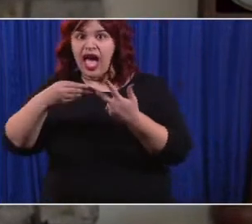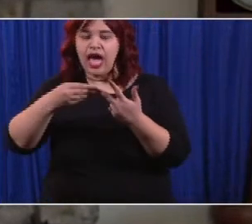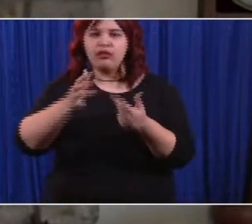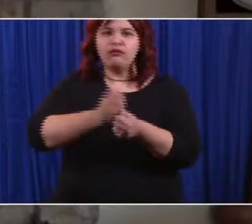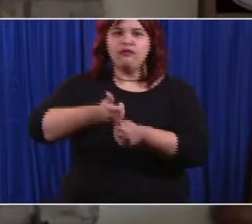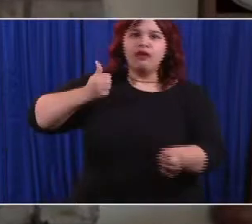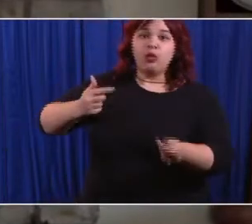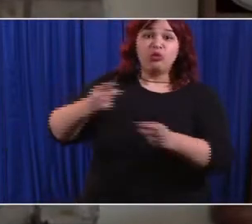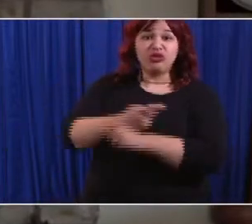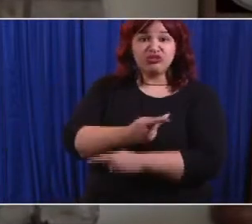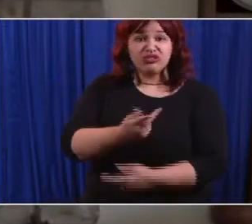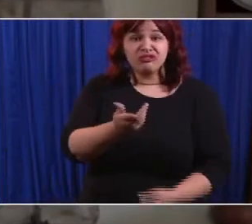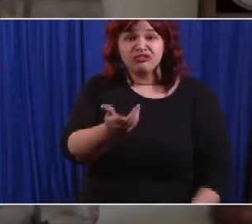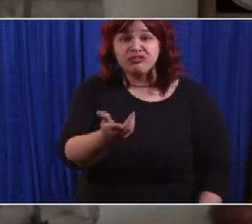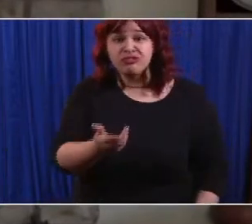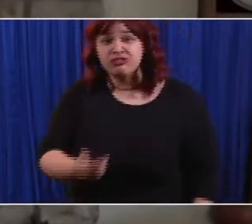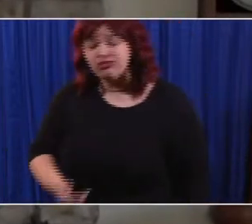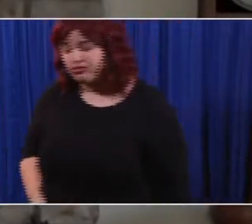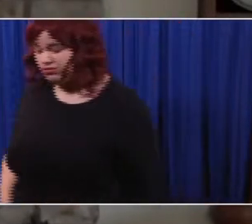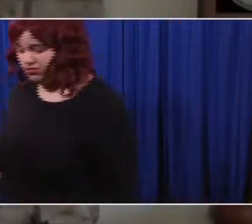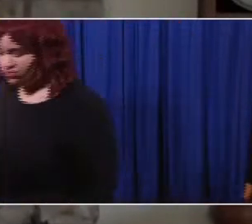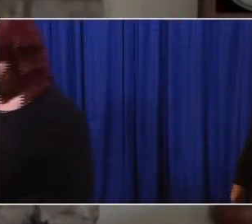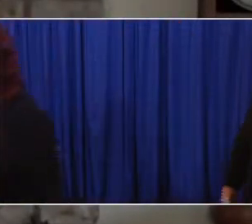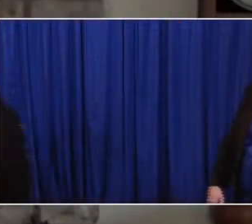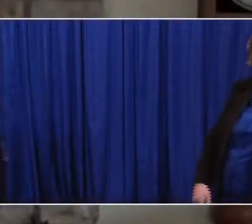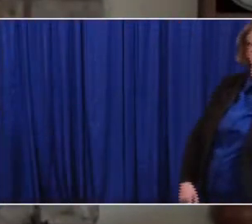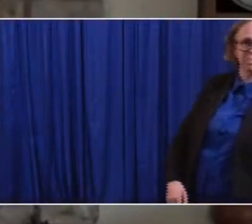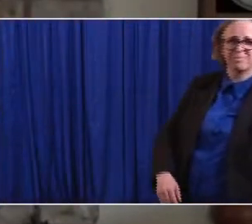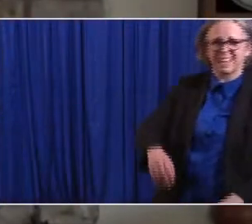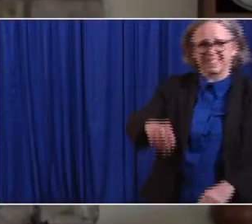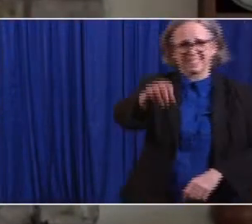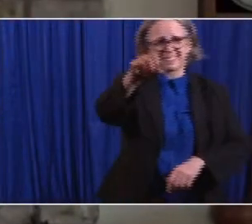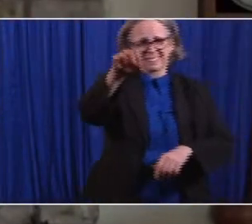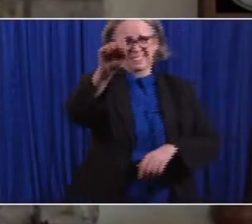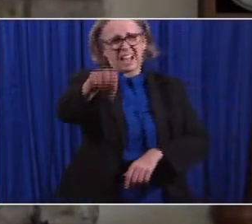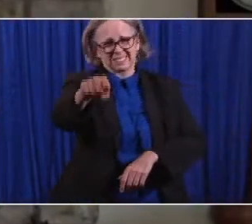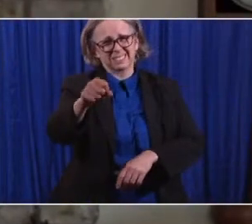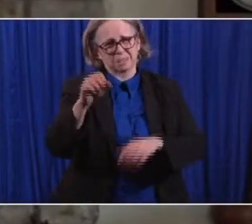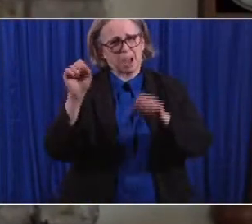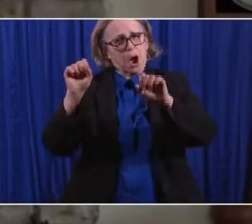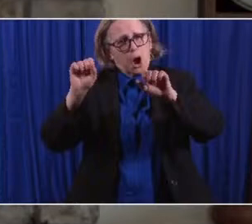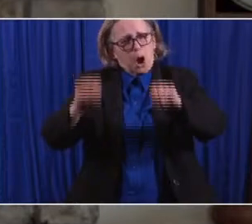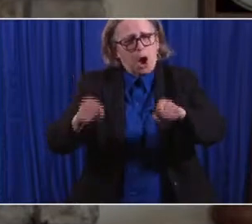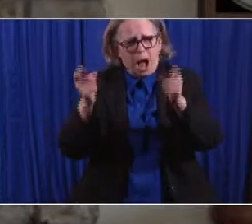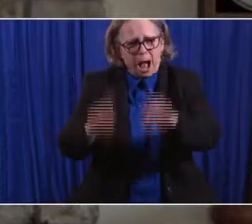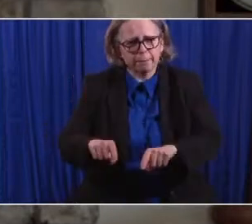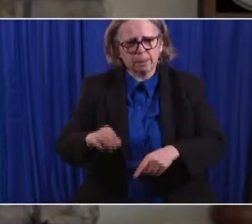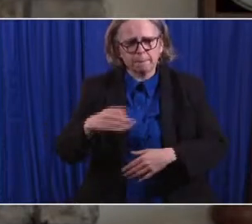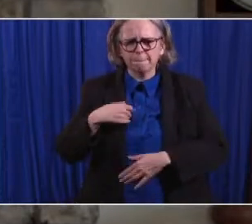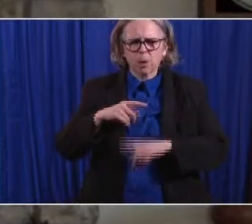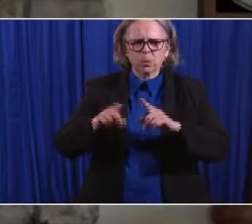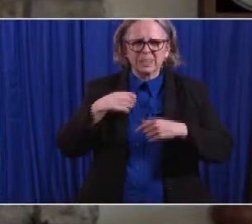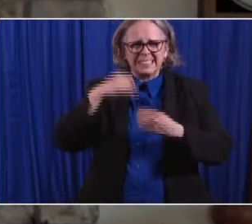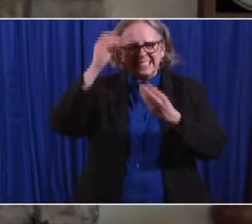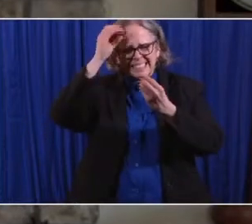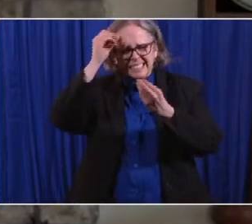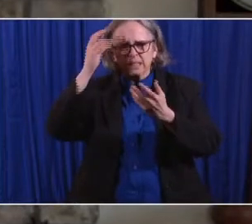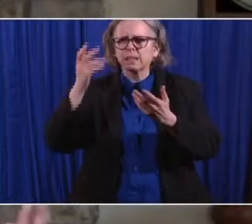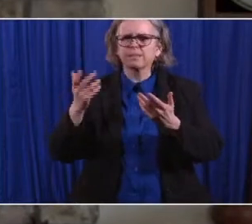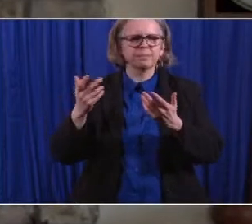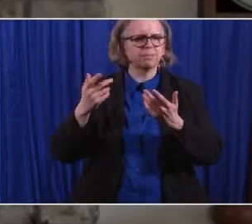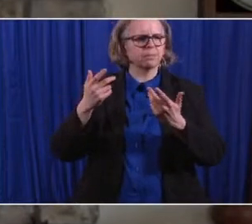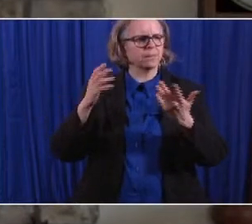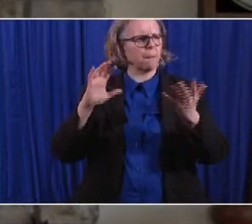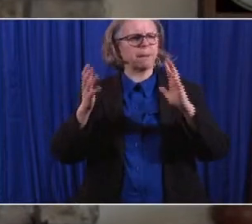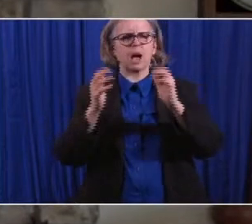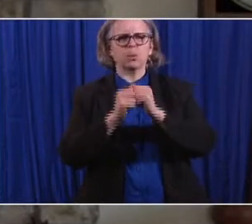that we have, and we have to balance that with the damage that would be done if we get a lot of the vaccine, that there's not the